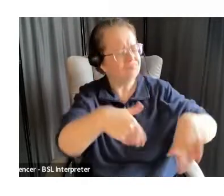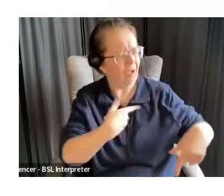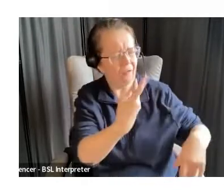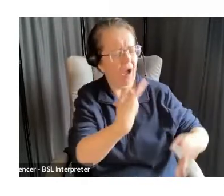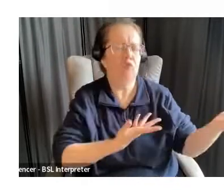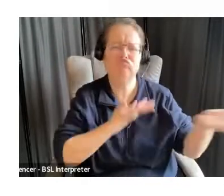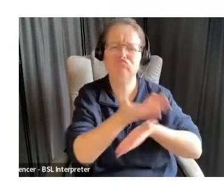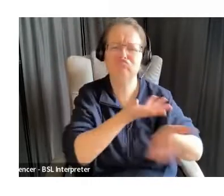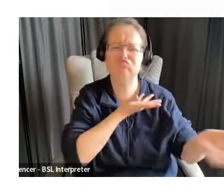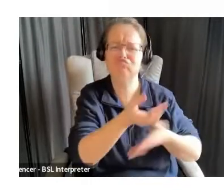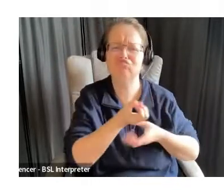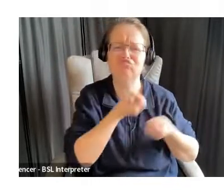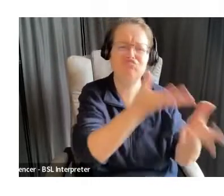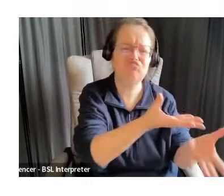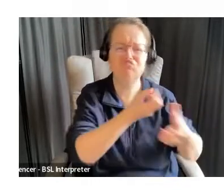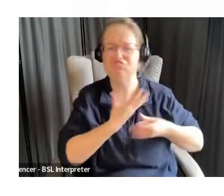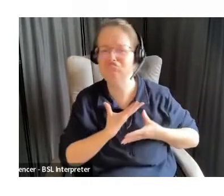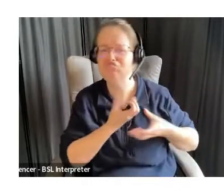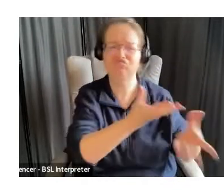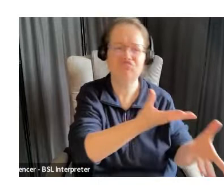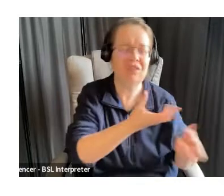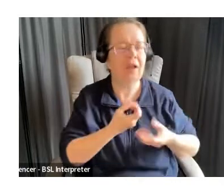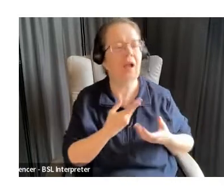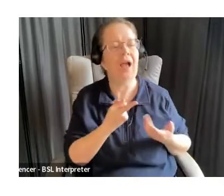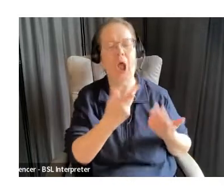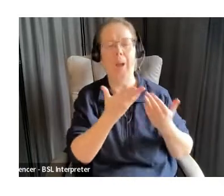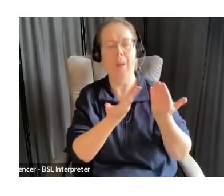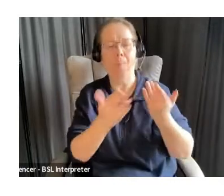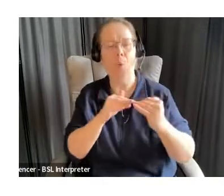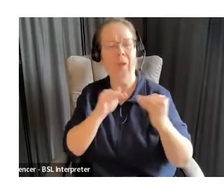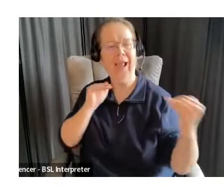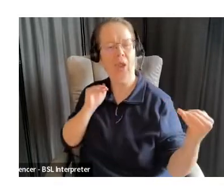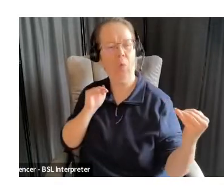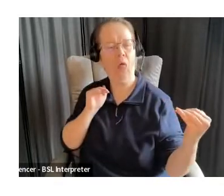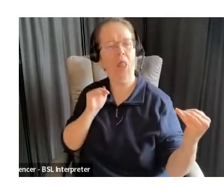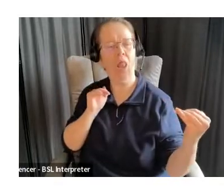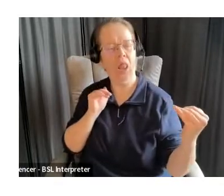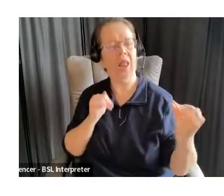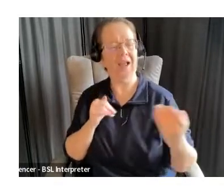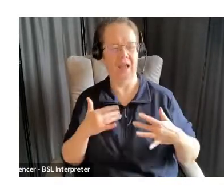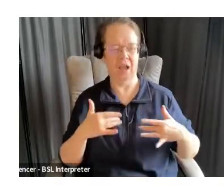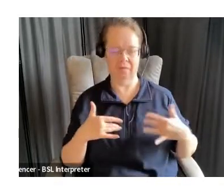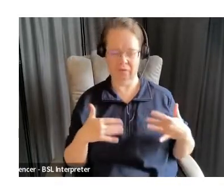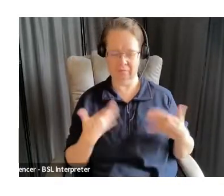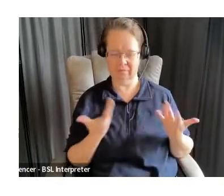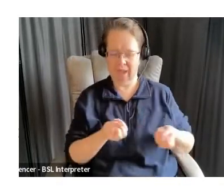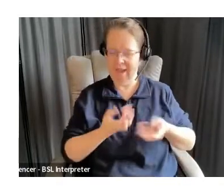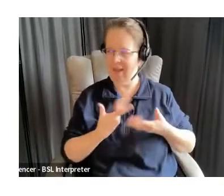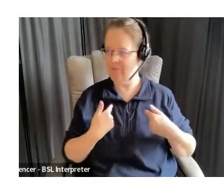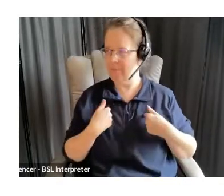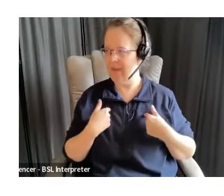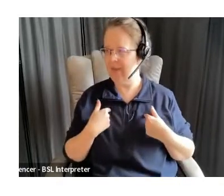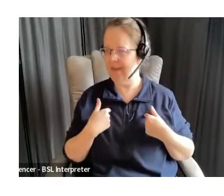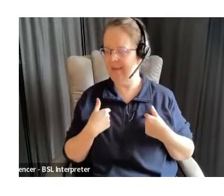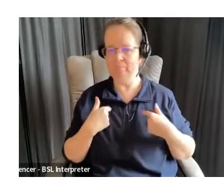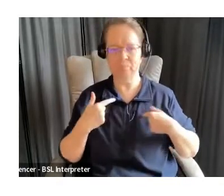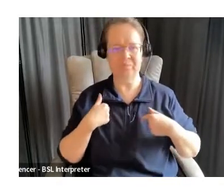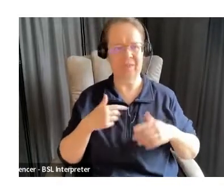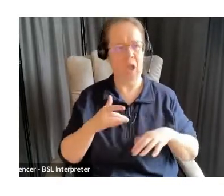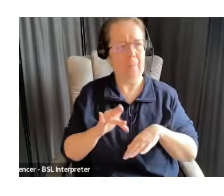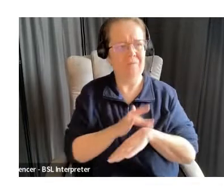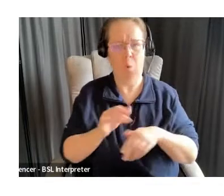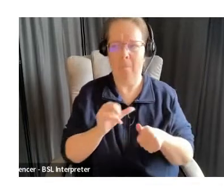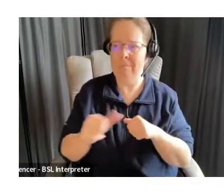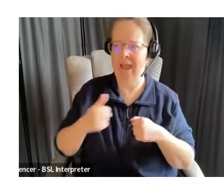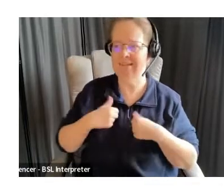a back and forth. It feels like it's a little more equal. And it gives me, it allows me to perform at my best,